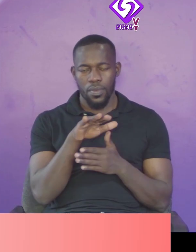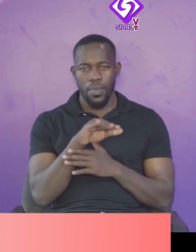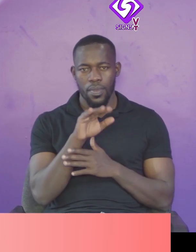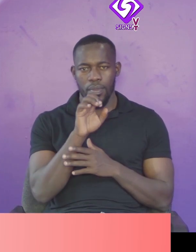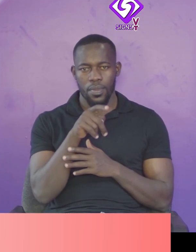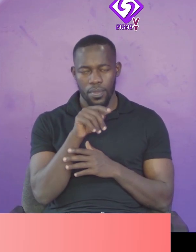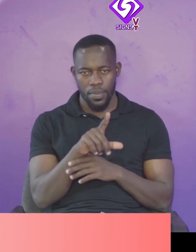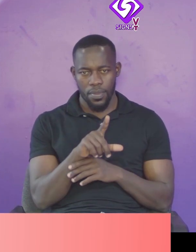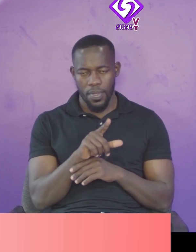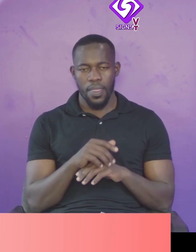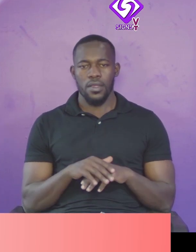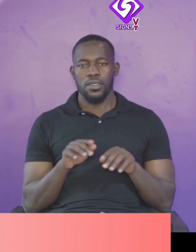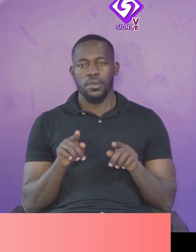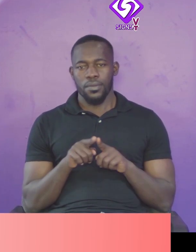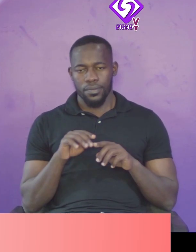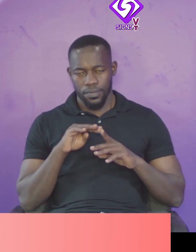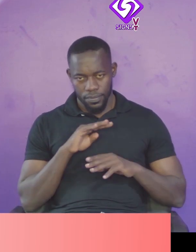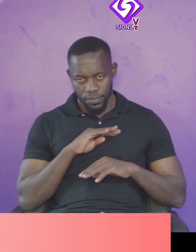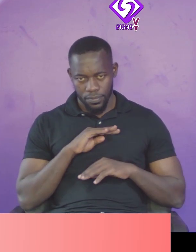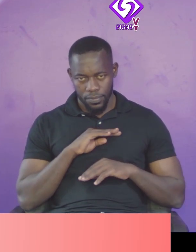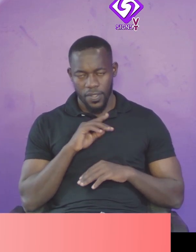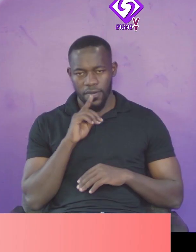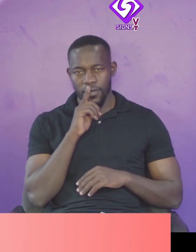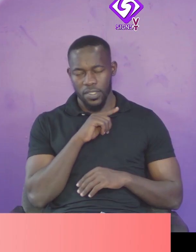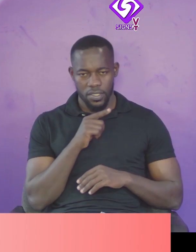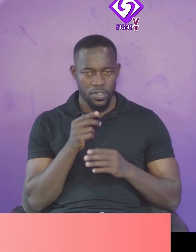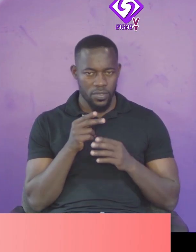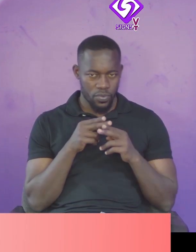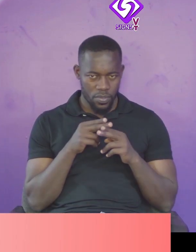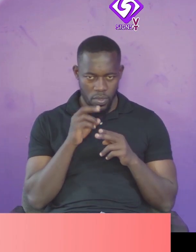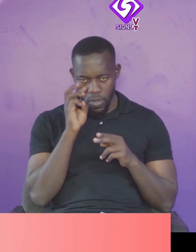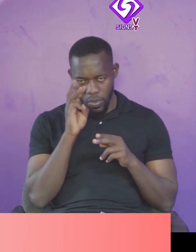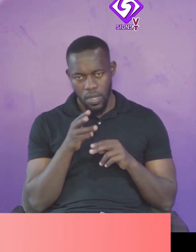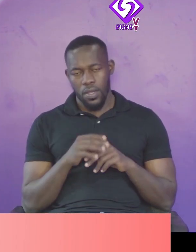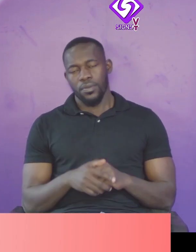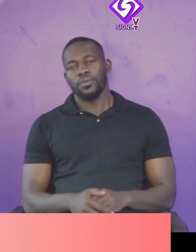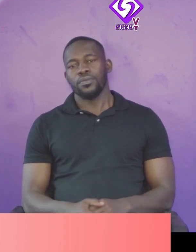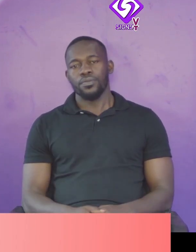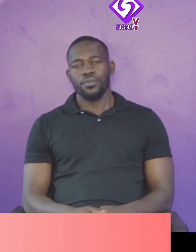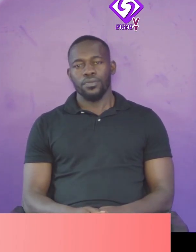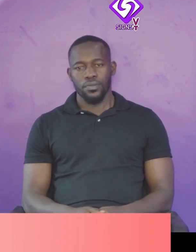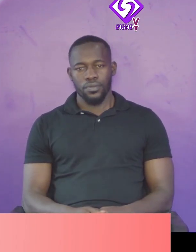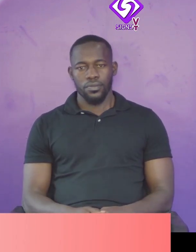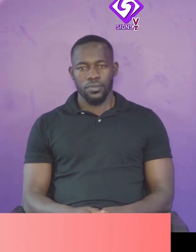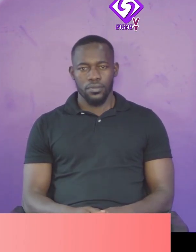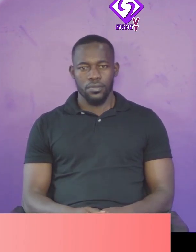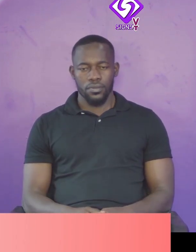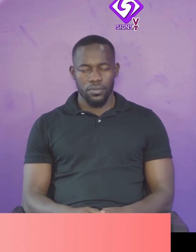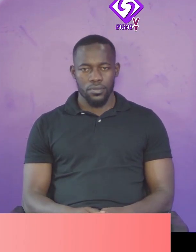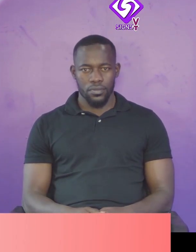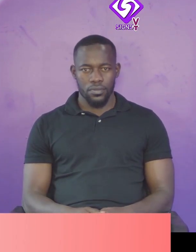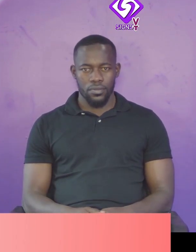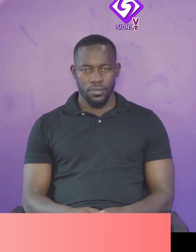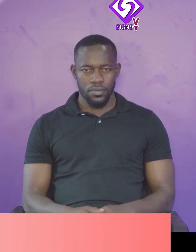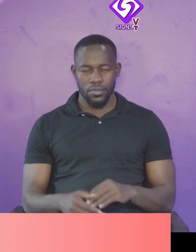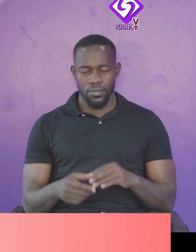the even goalkeeper, I know Arteta will give him some day when David Raya and and Kepa Arrizabalaga are injured. So